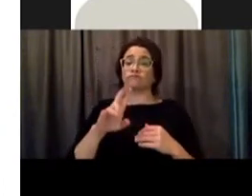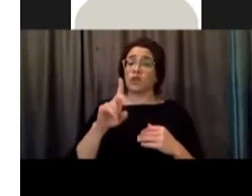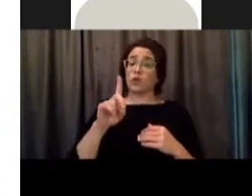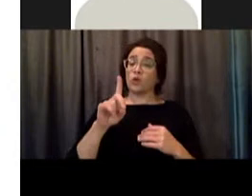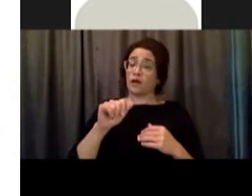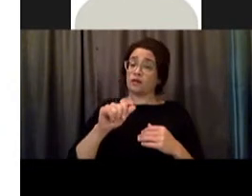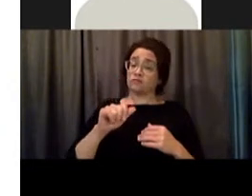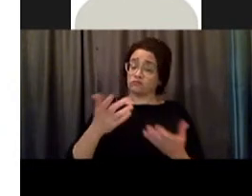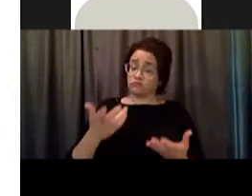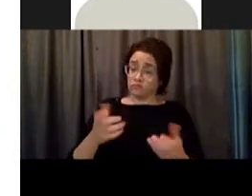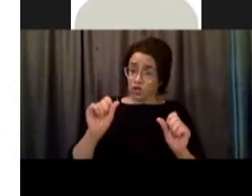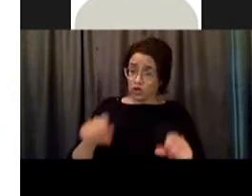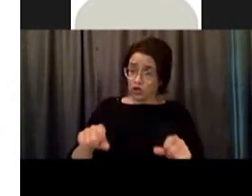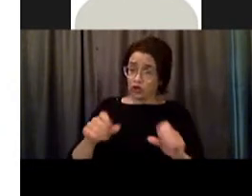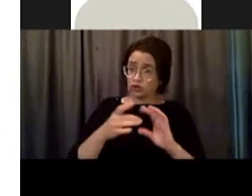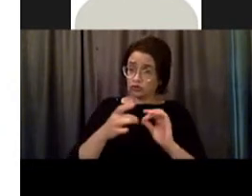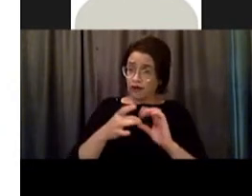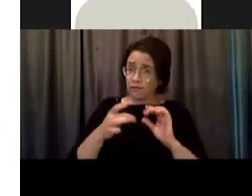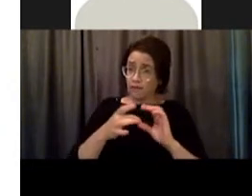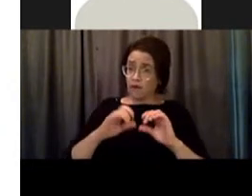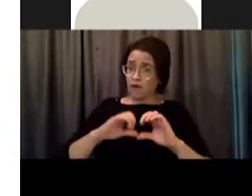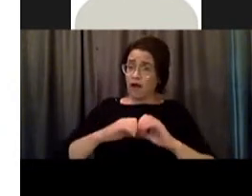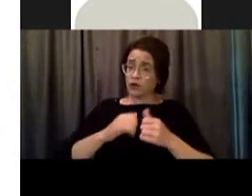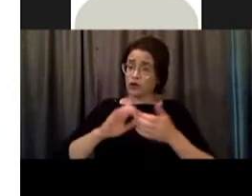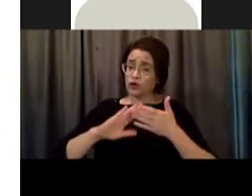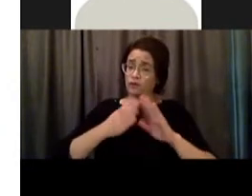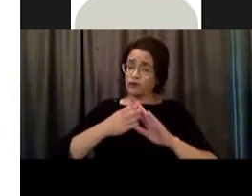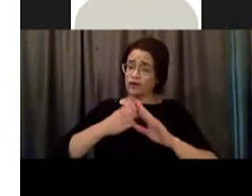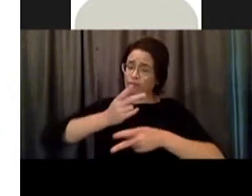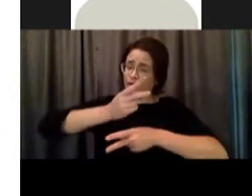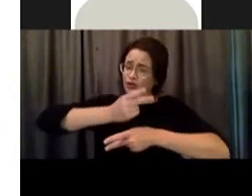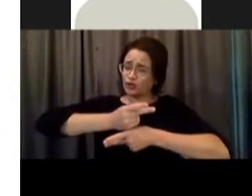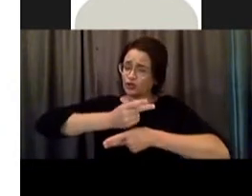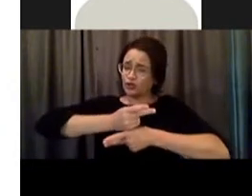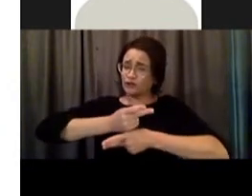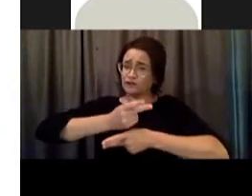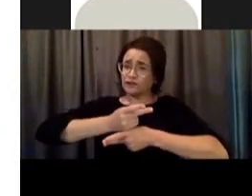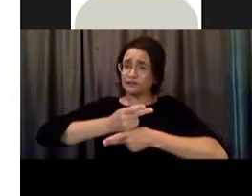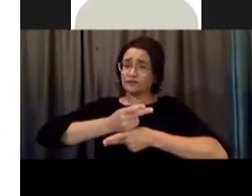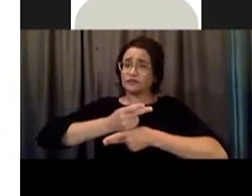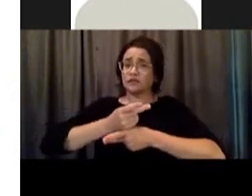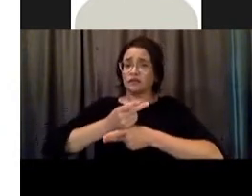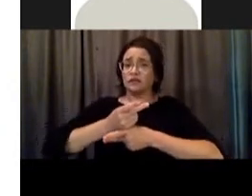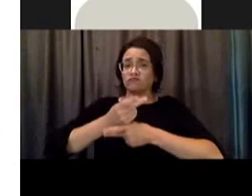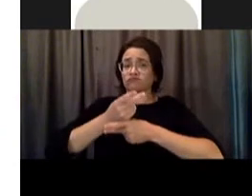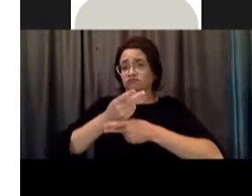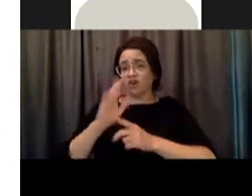preserves its identity and culture, broader culture here in the Twin Cities.